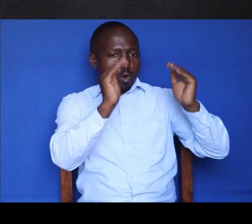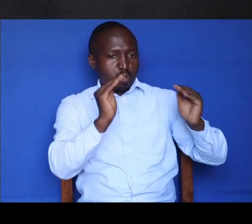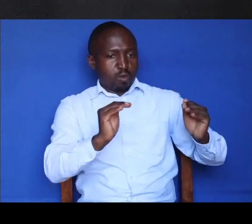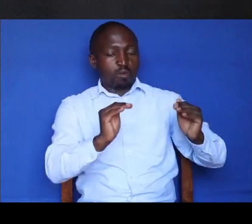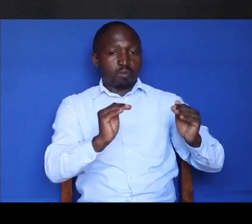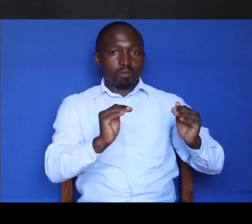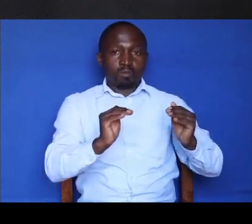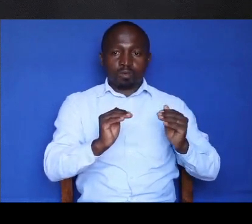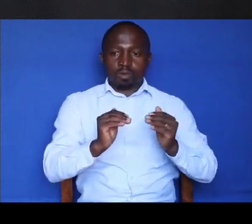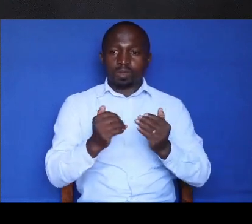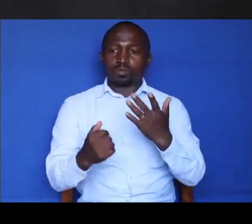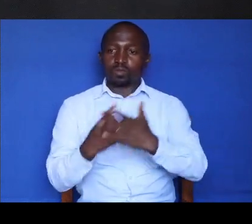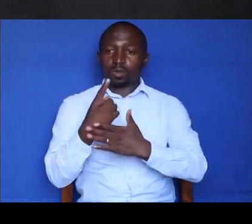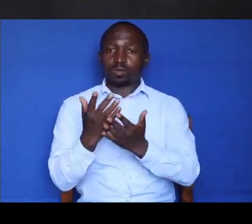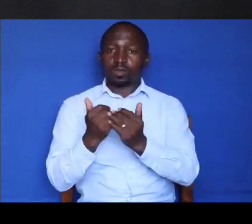lower course.